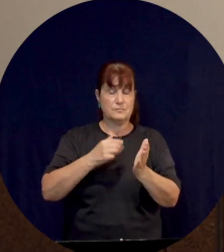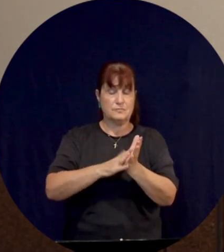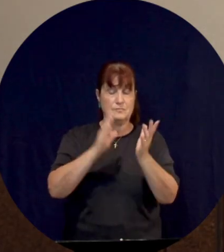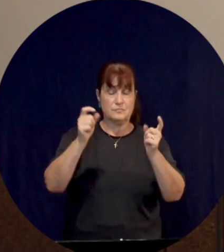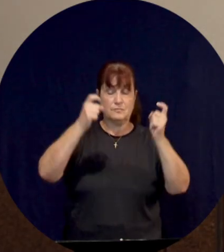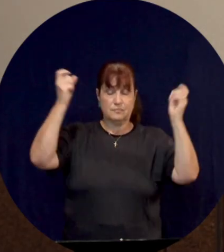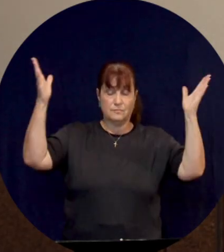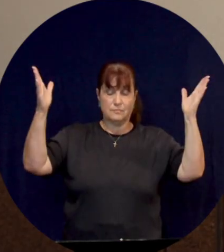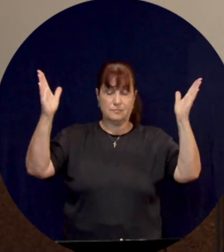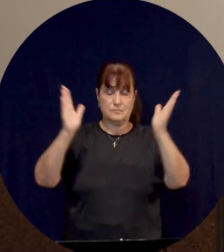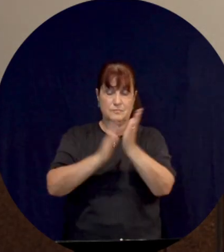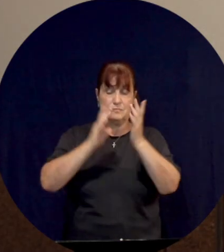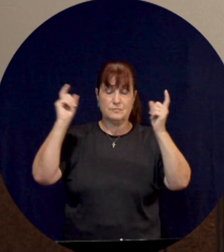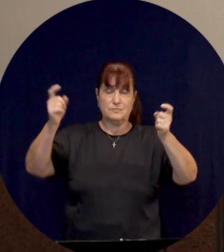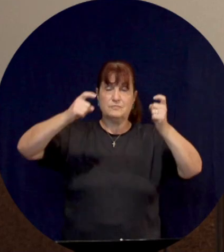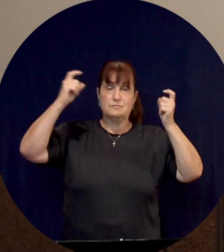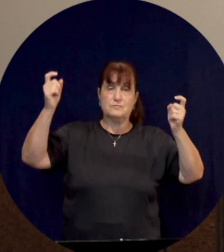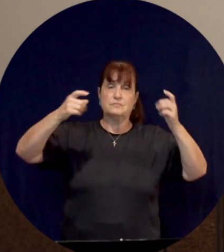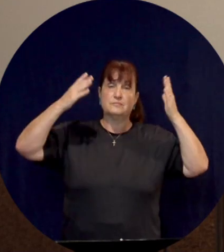alleluia,